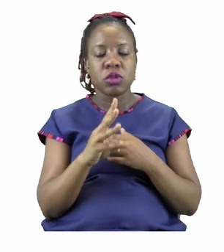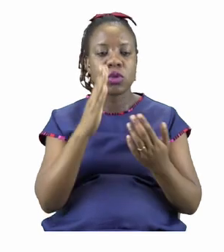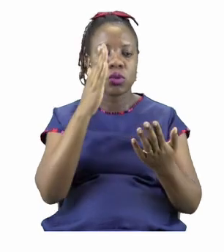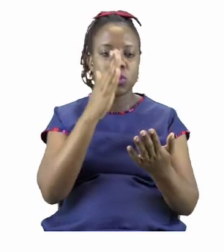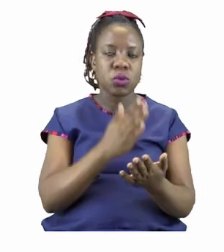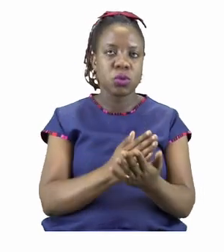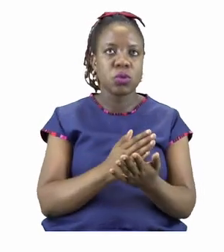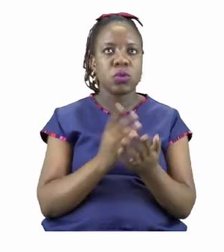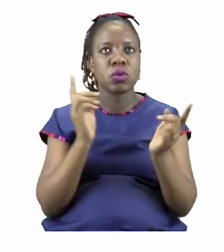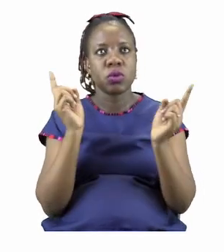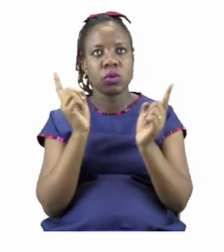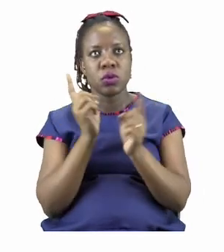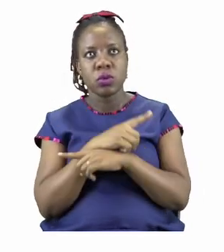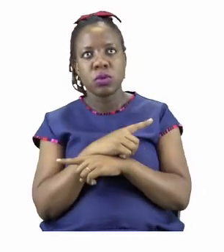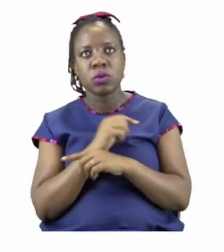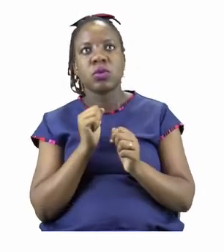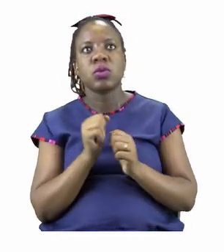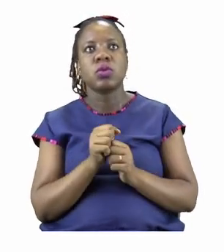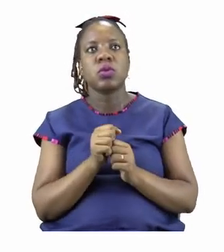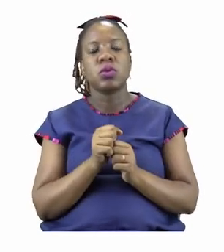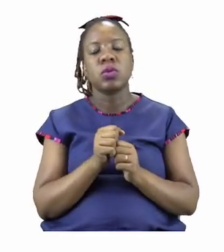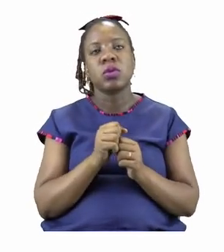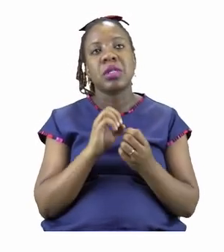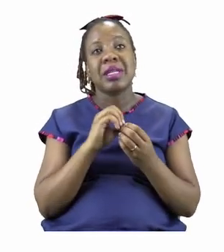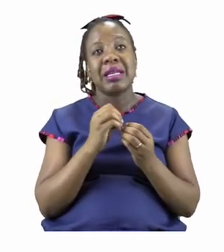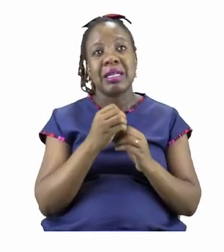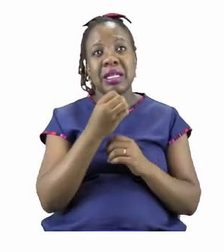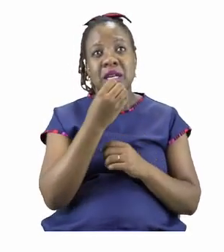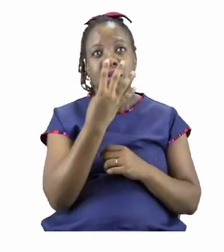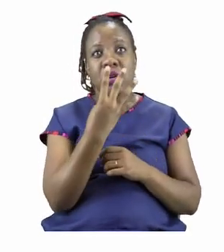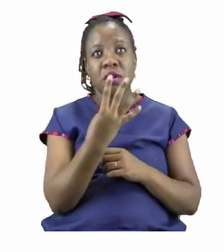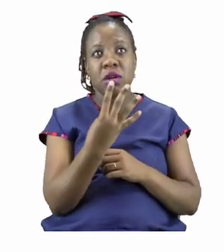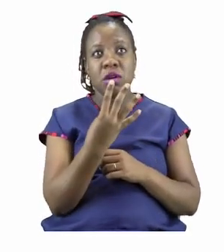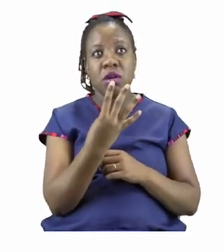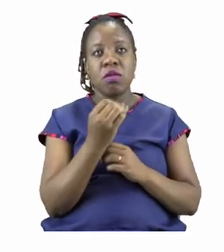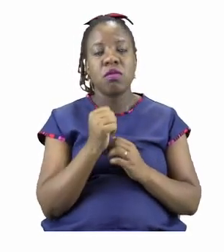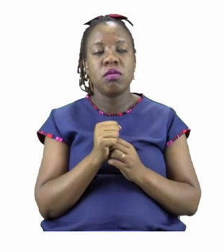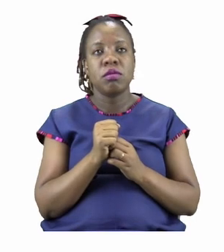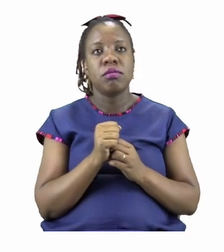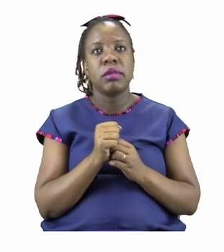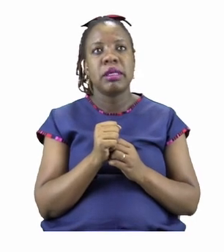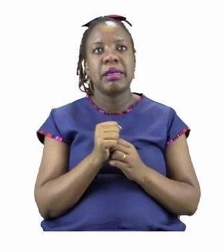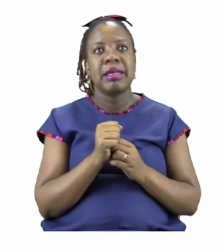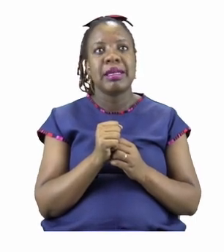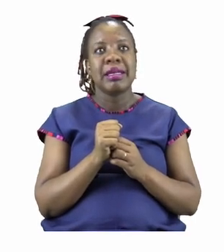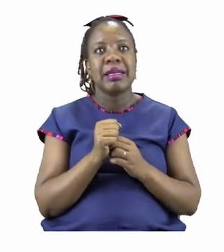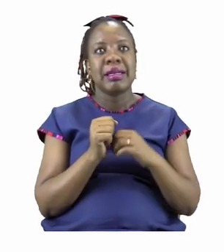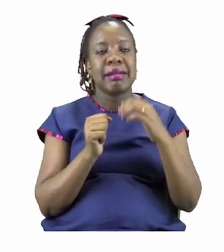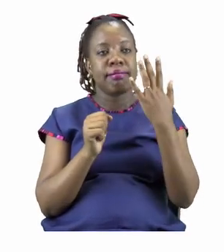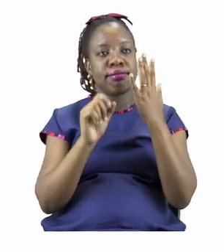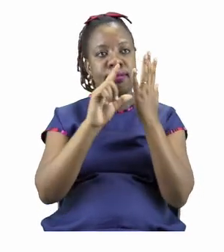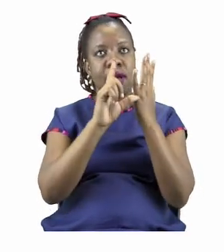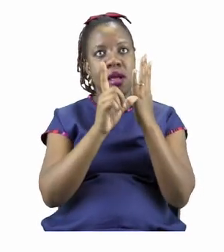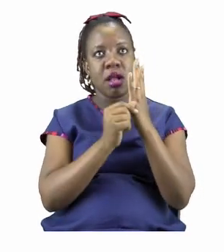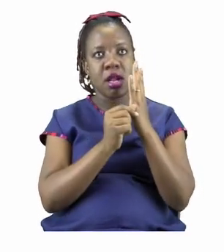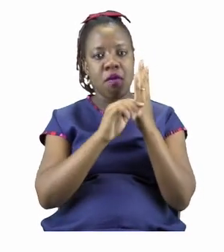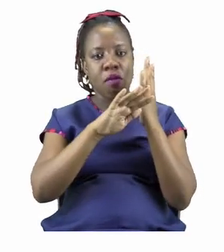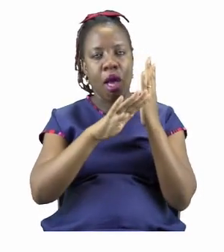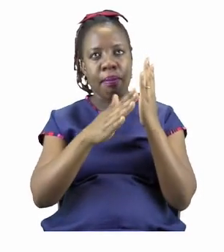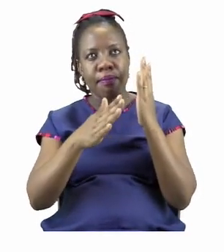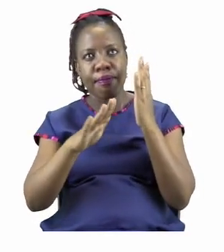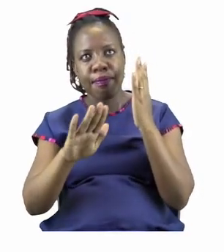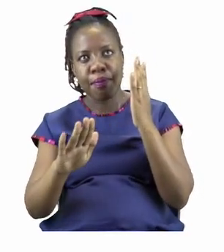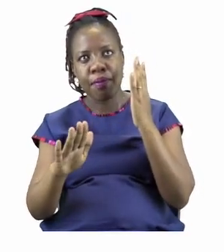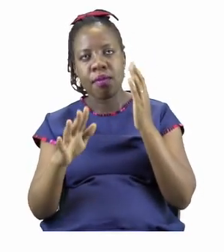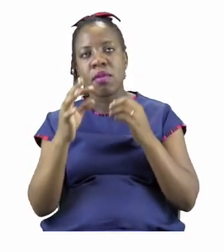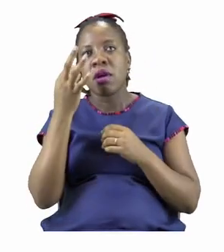down and flowers die. Is it true or is it false? You must choose